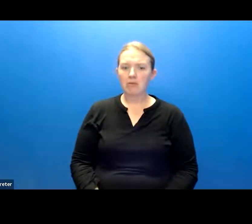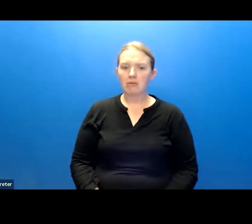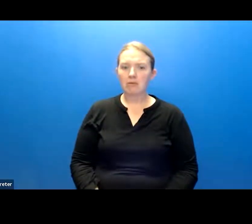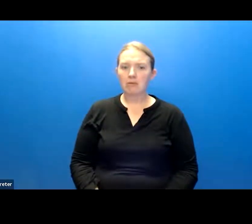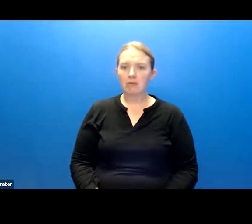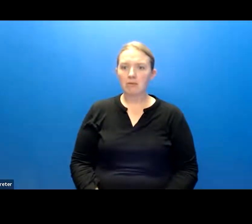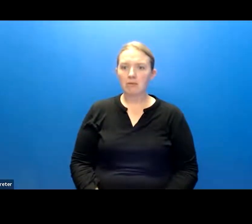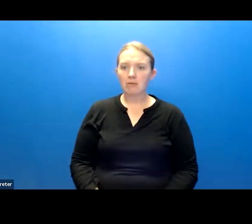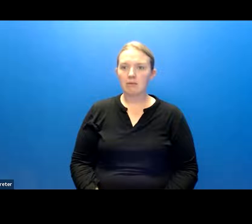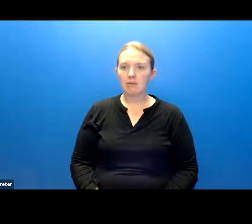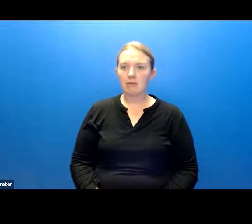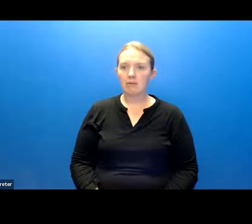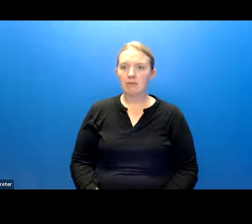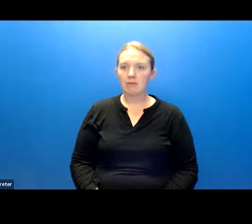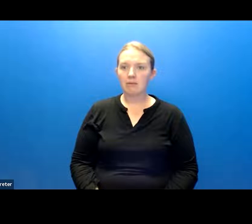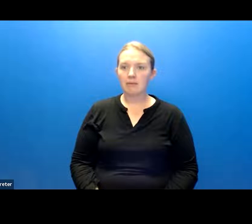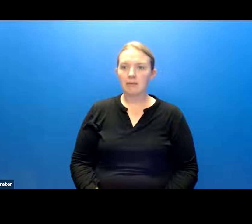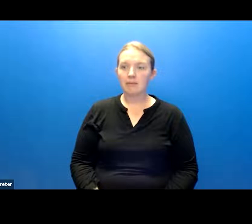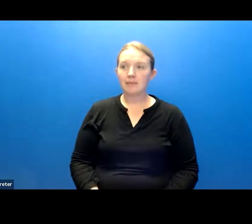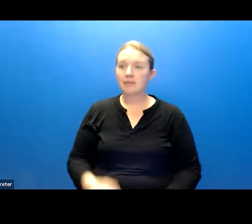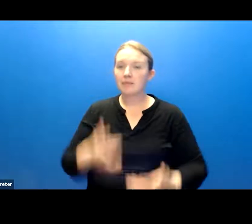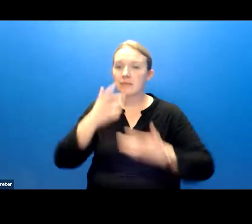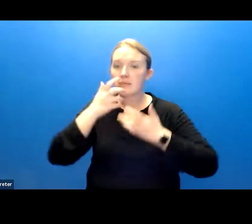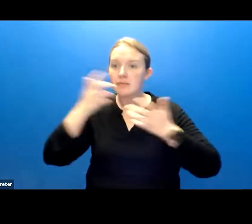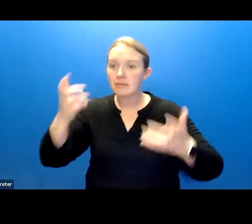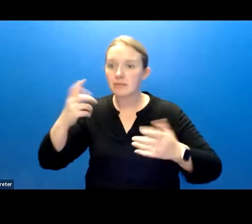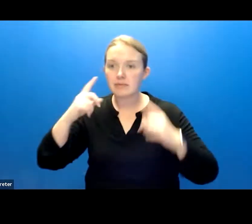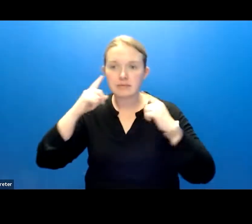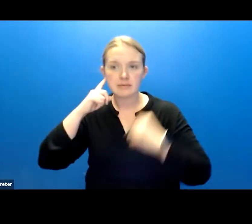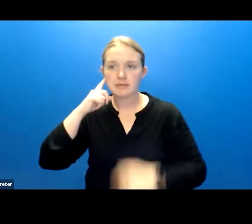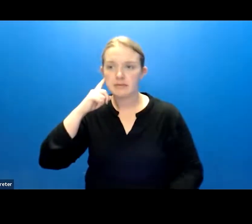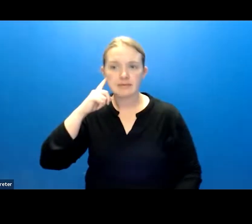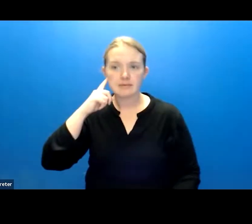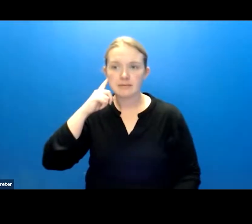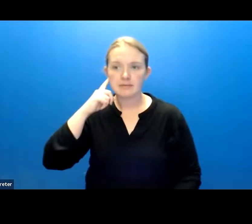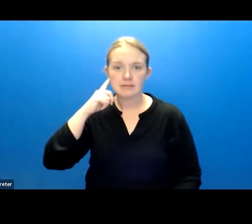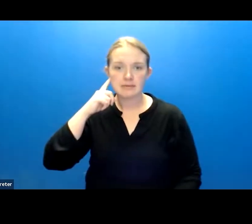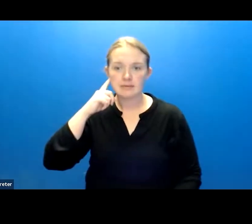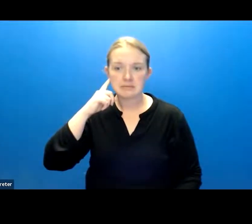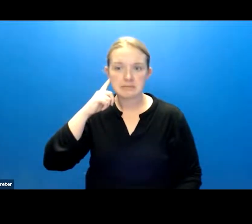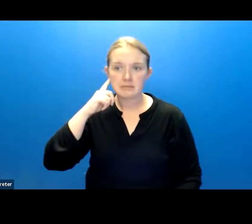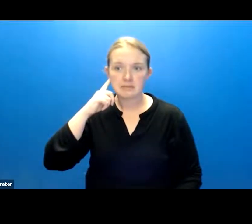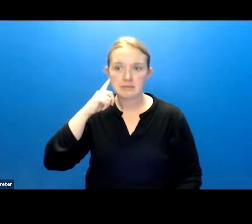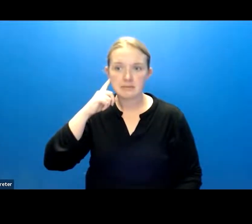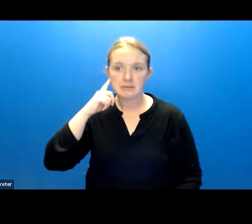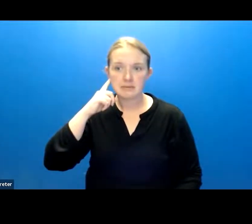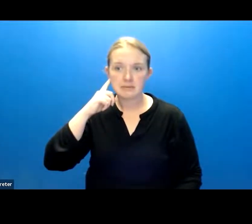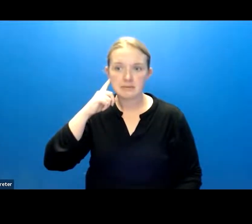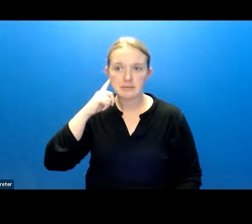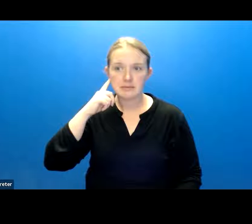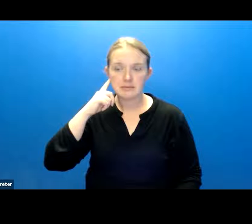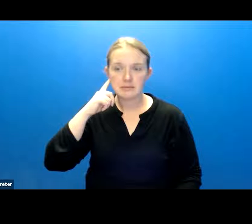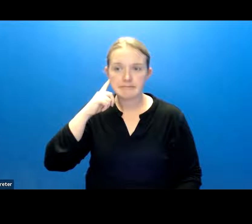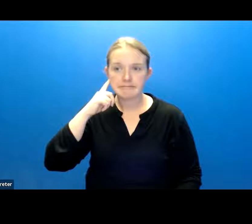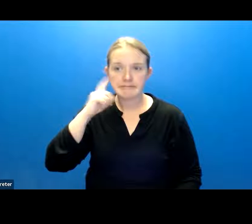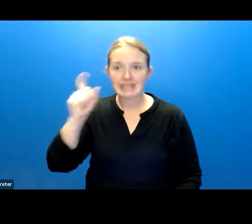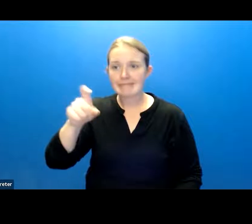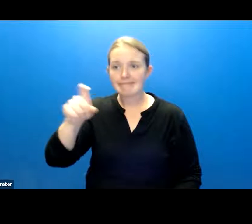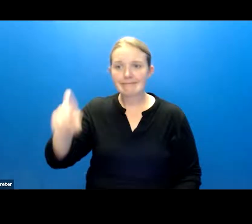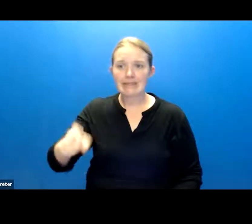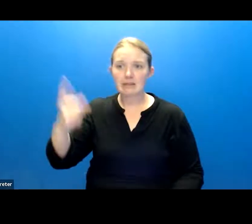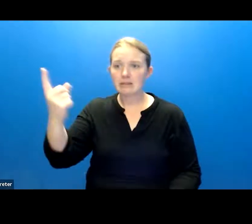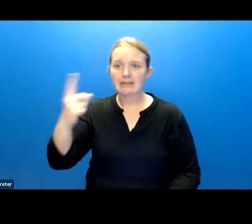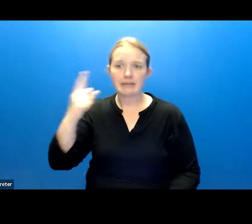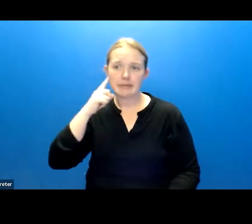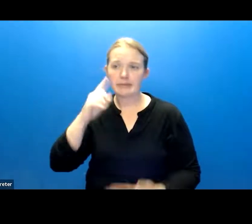Okay, I can speak loud. Yeah. I'm a native student in Texas. Like, for example, in Texas, we have like a Medicaid waiver program, for example,